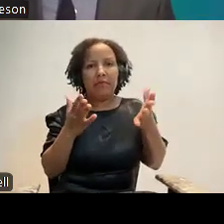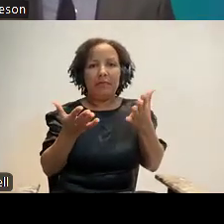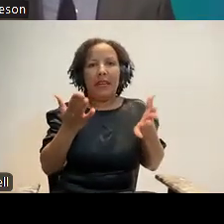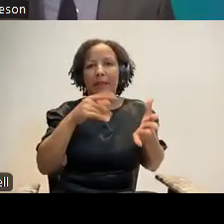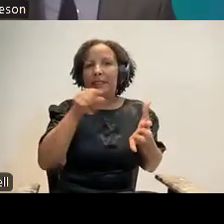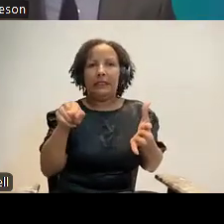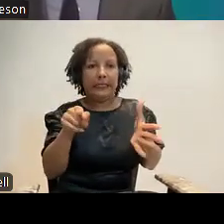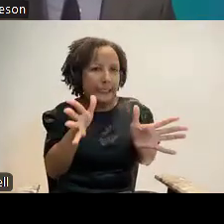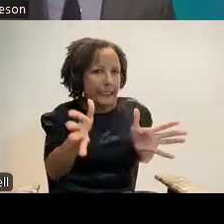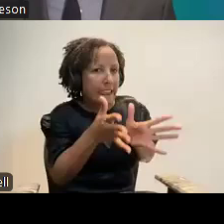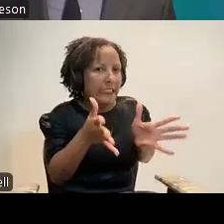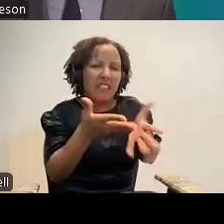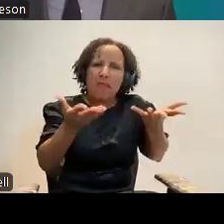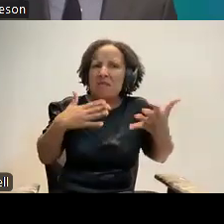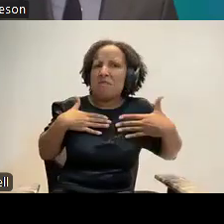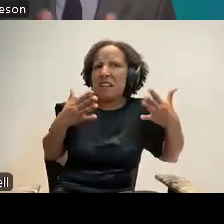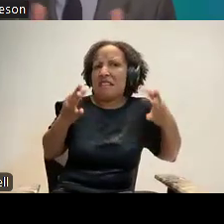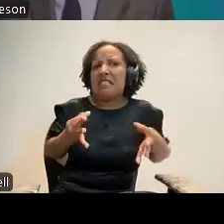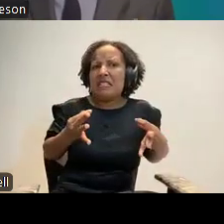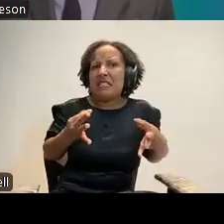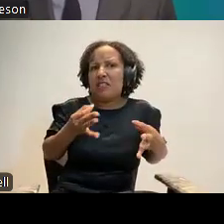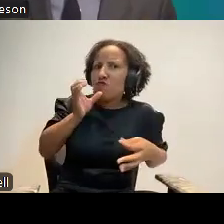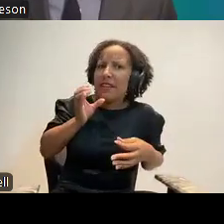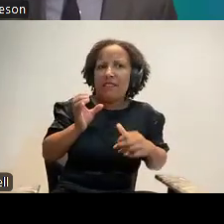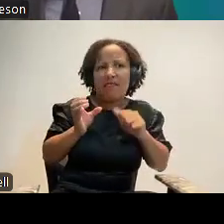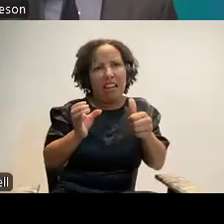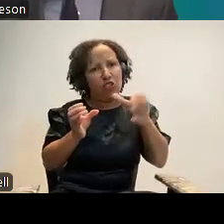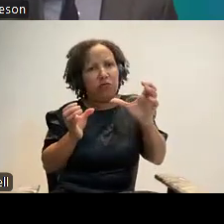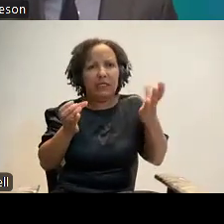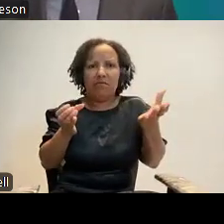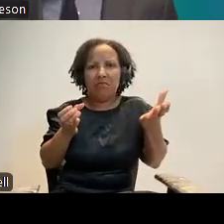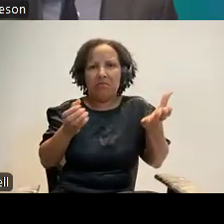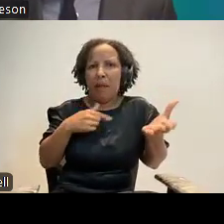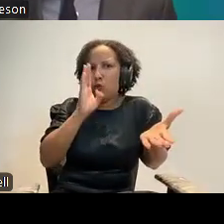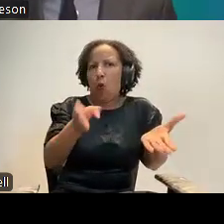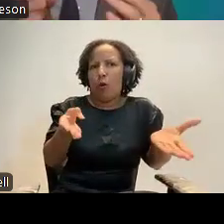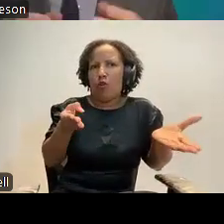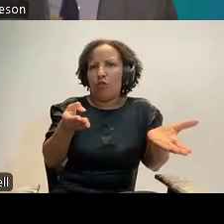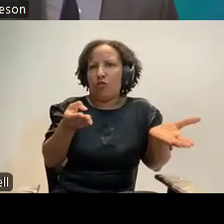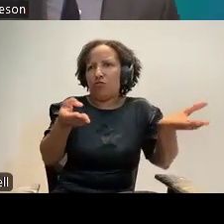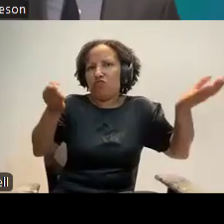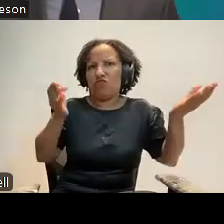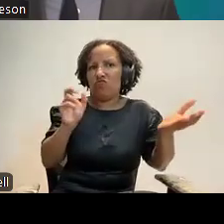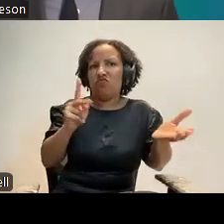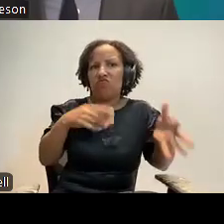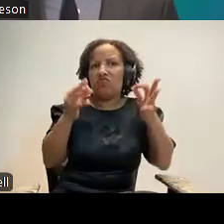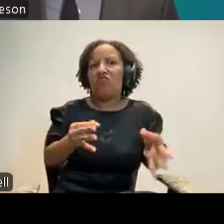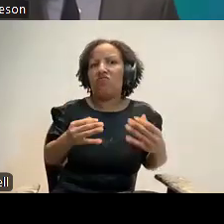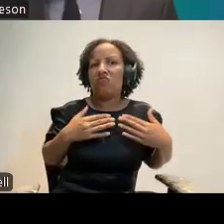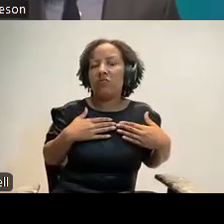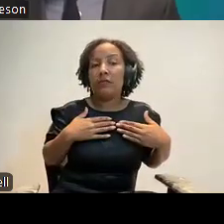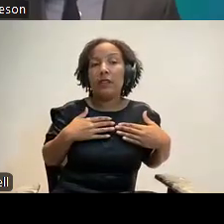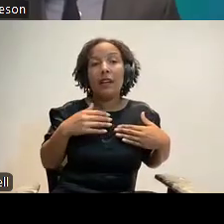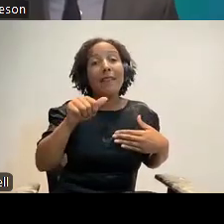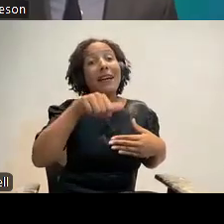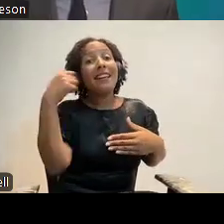but at the end of the day, you do get to make a choice. However, same scenario, but with a gun to your